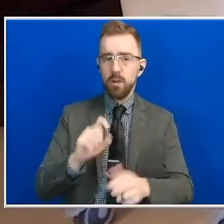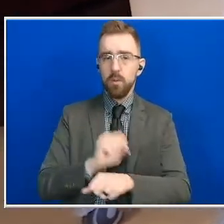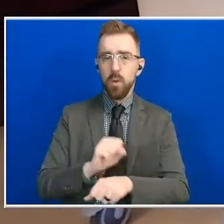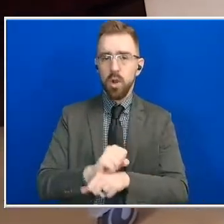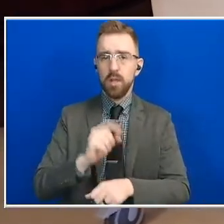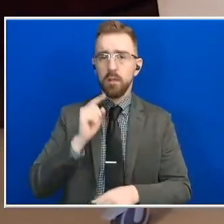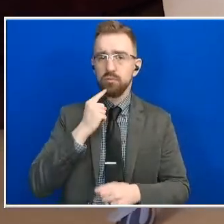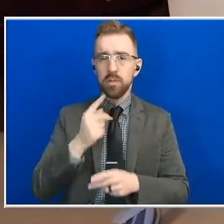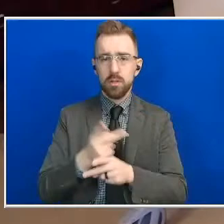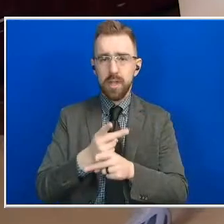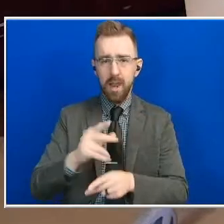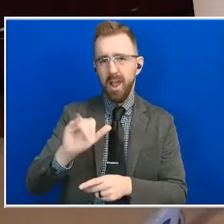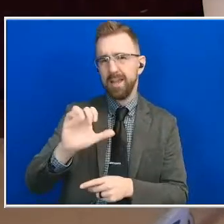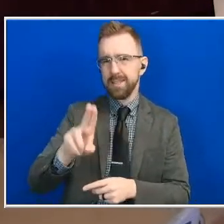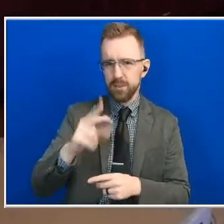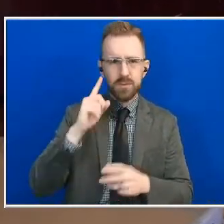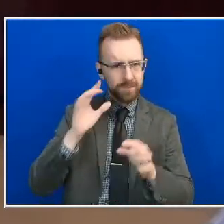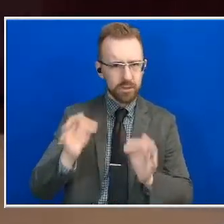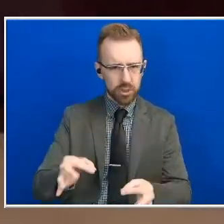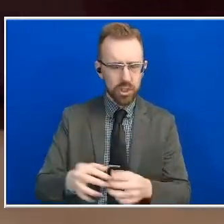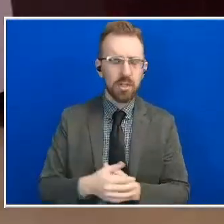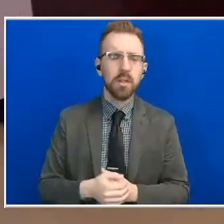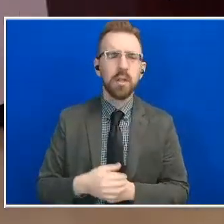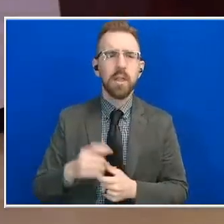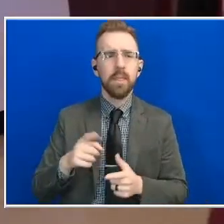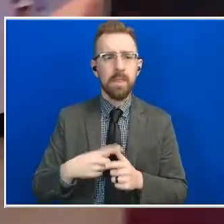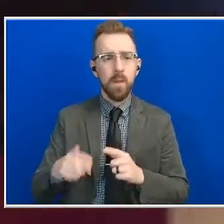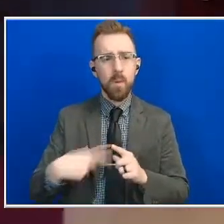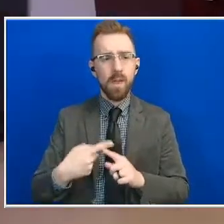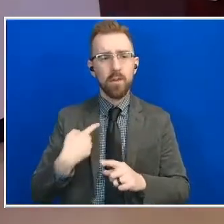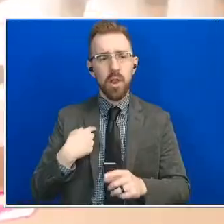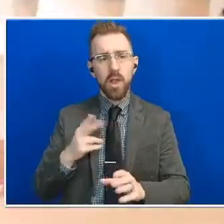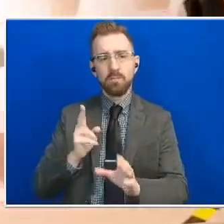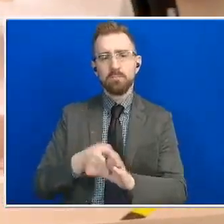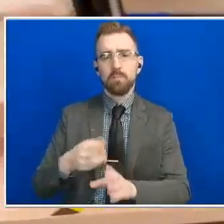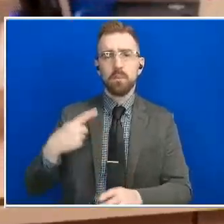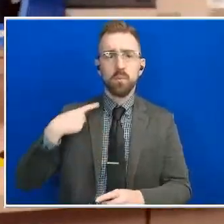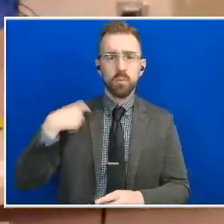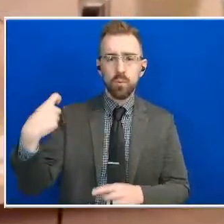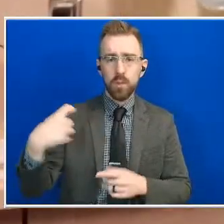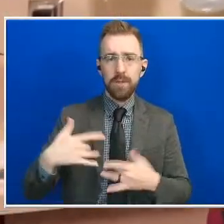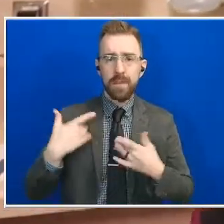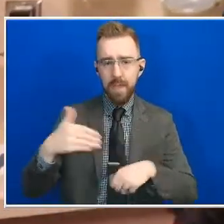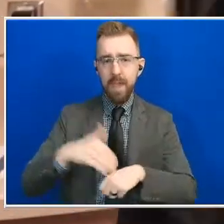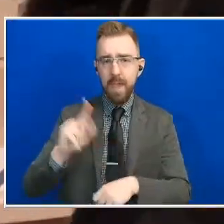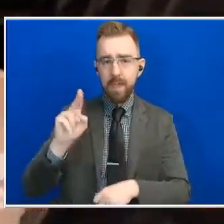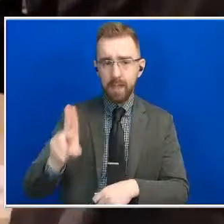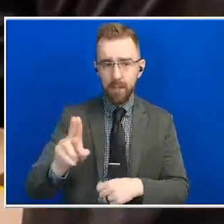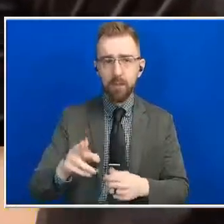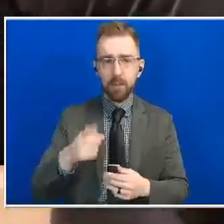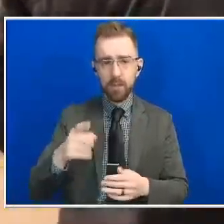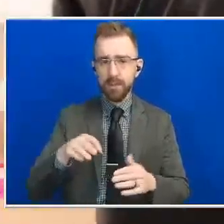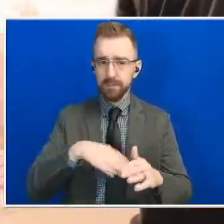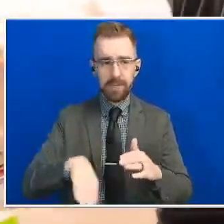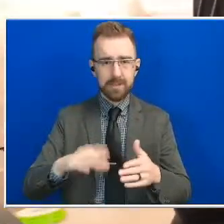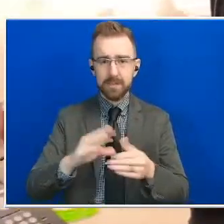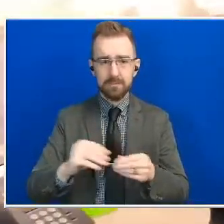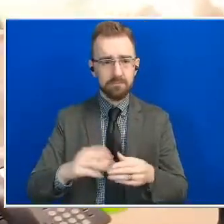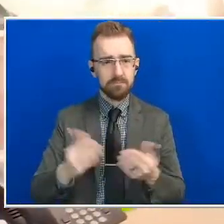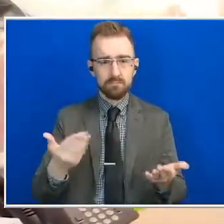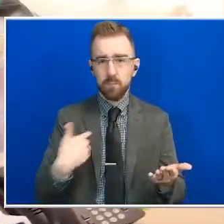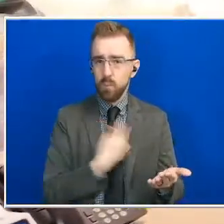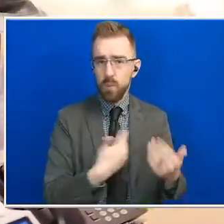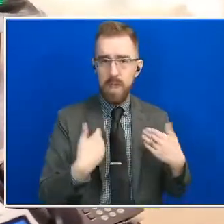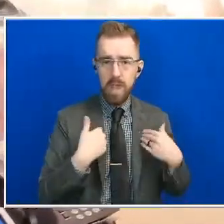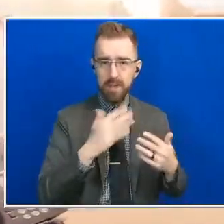for sure. And then when I came to the recruiting event at KU, they basically said, okay, well, we have a whole bunch of